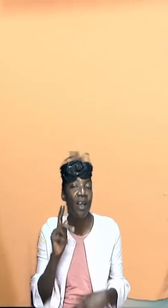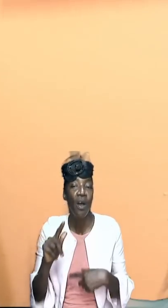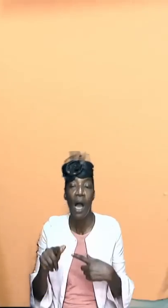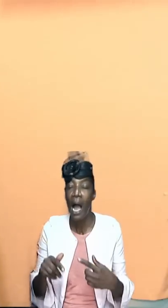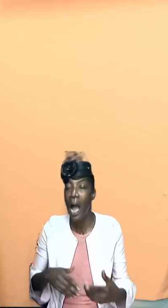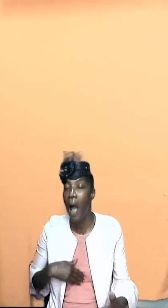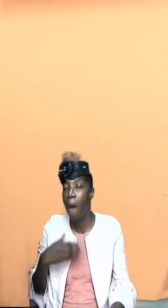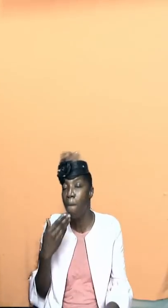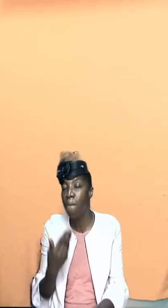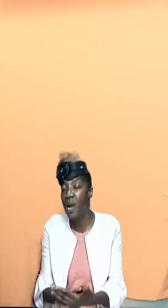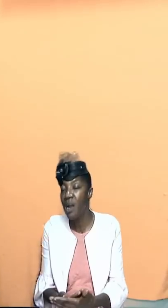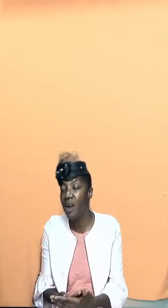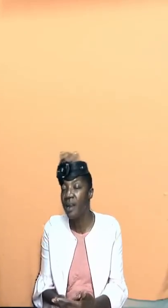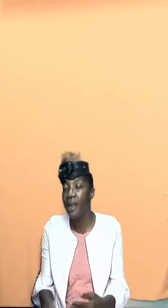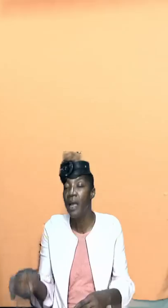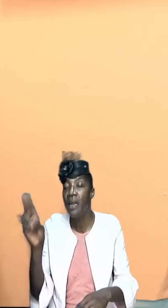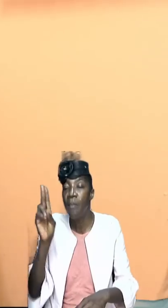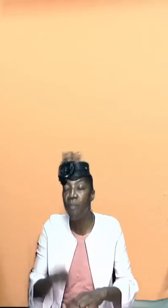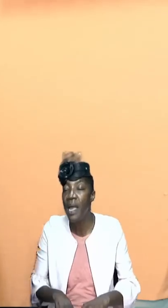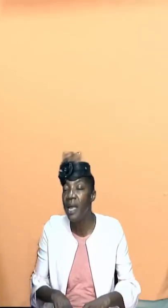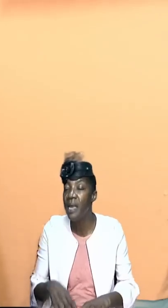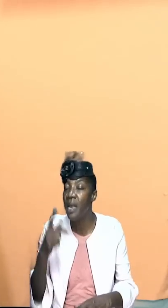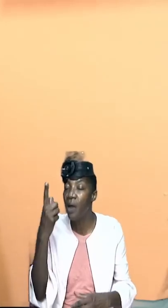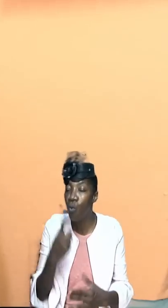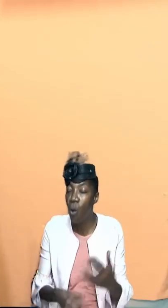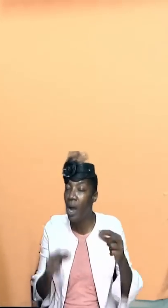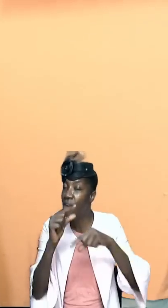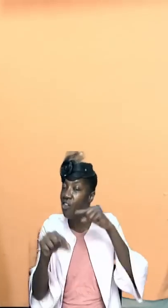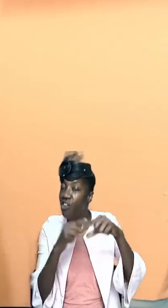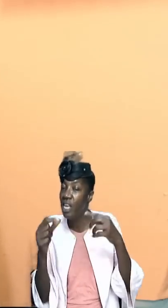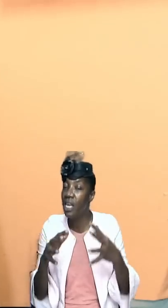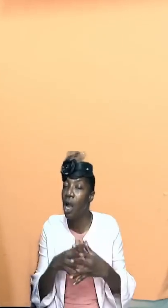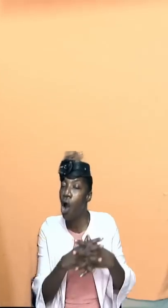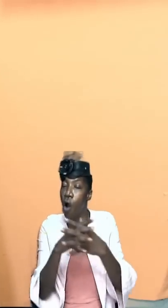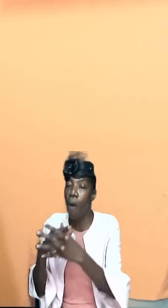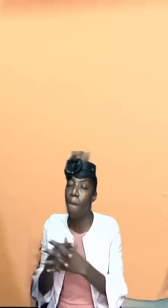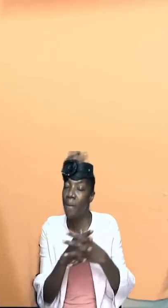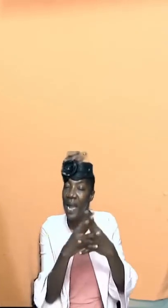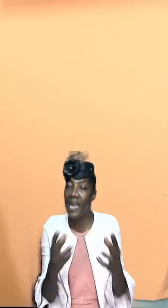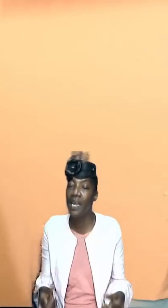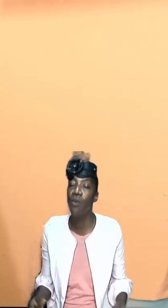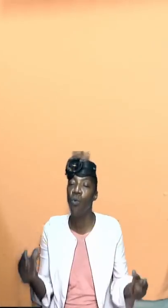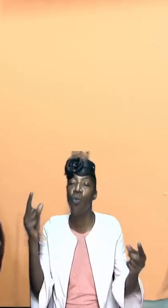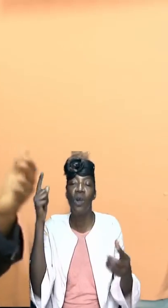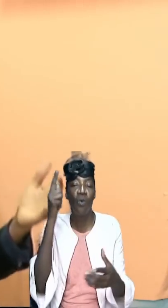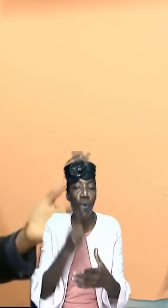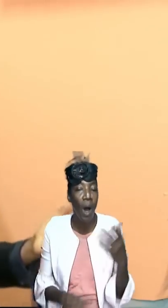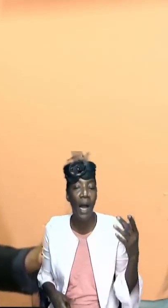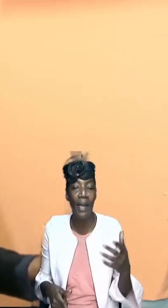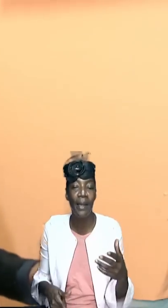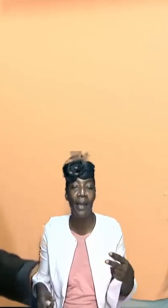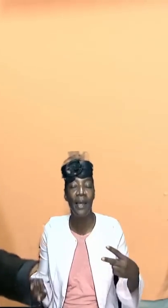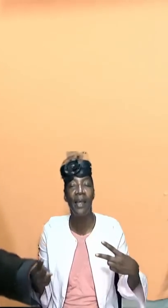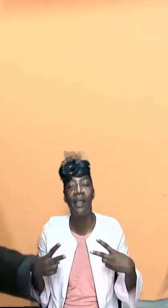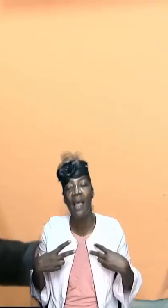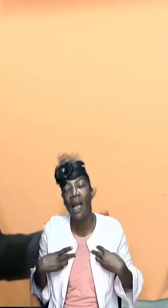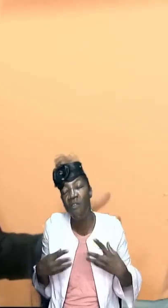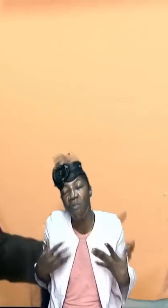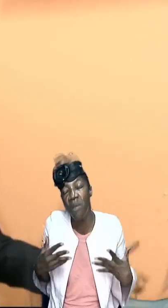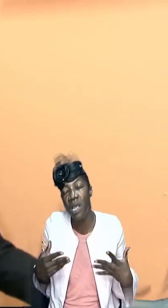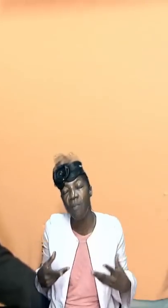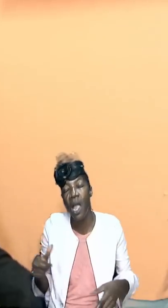birth, depending on which gene combined with which, they have either long